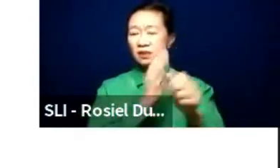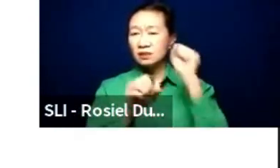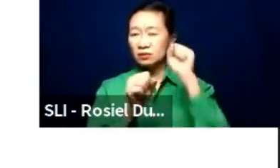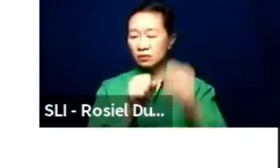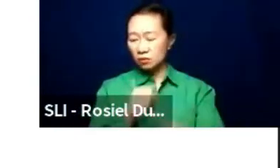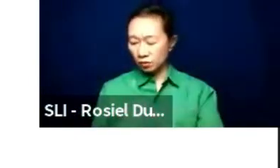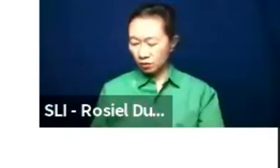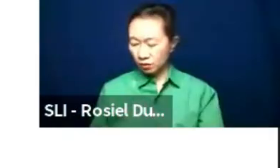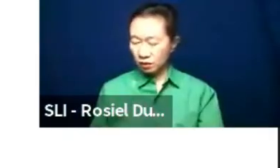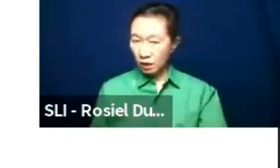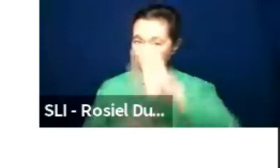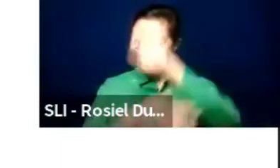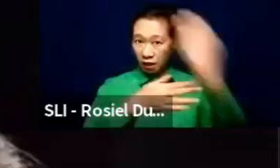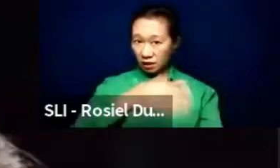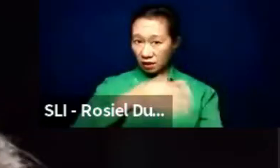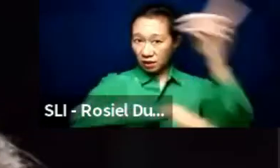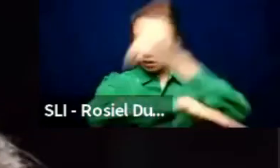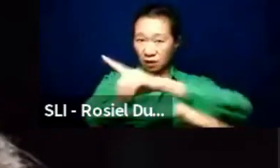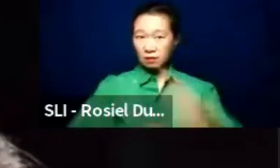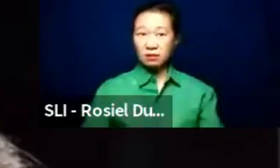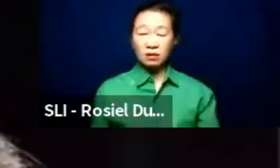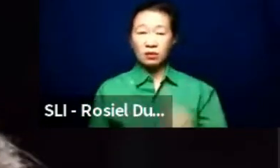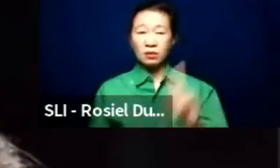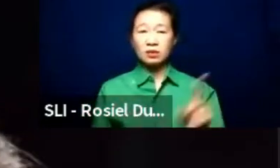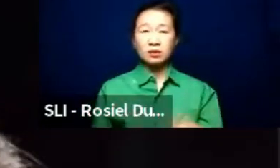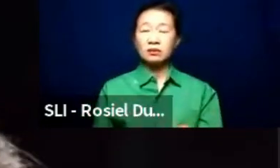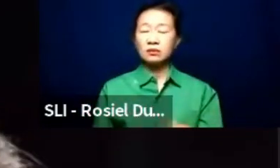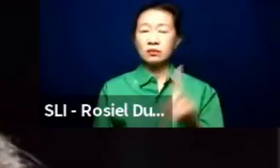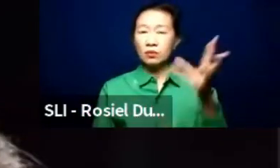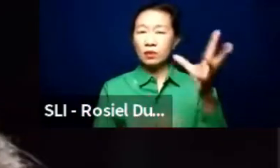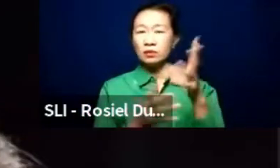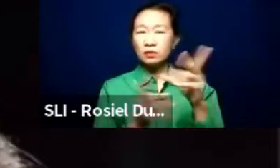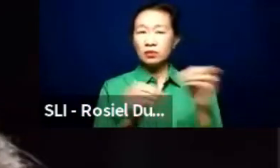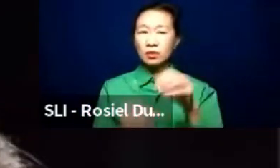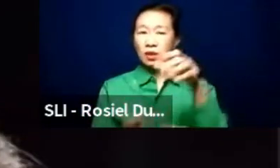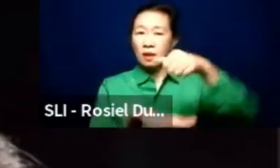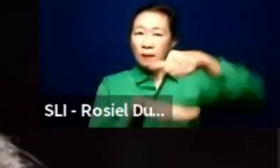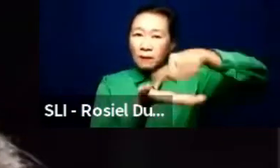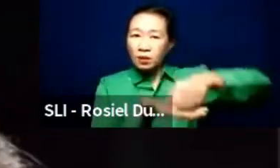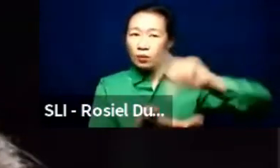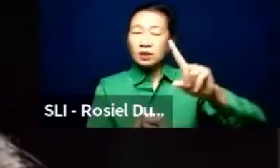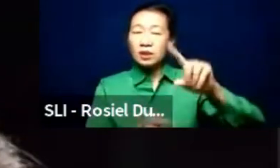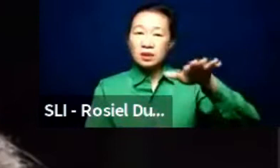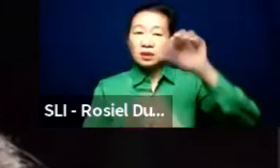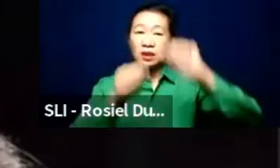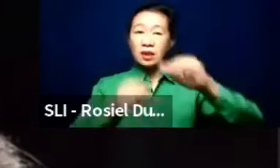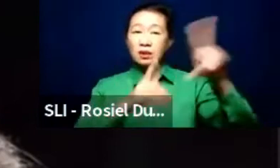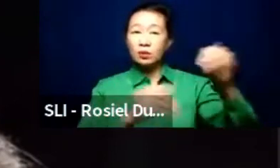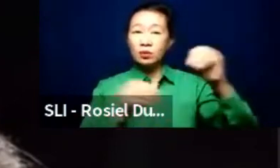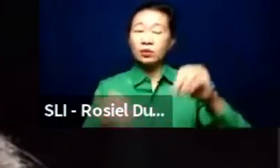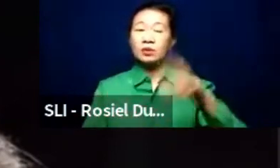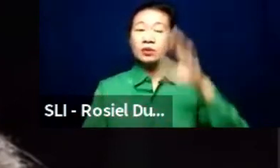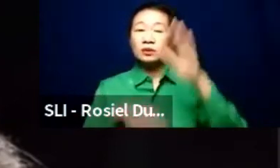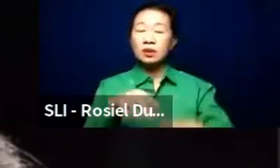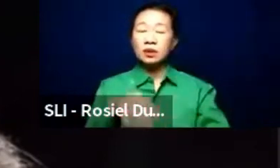um, at the end of the day, what we really want to do is to emphasize what the child can do. Let's